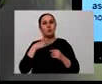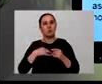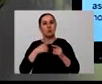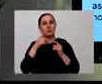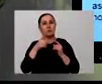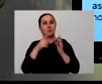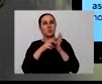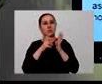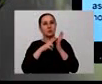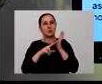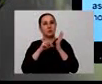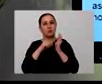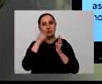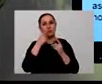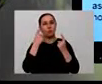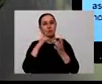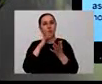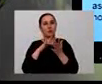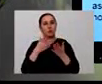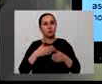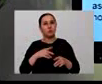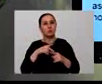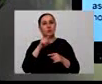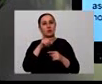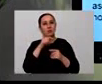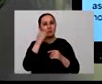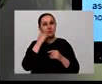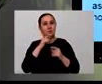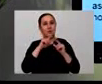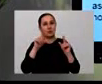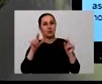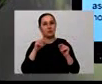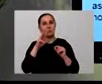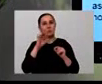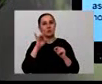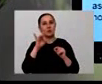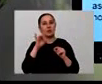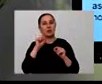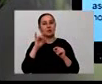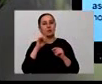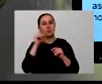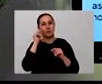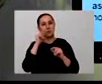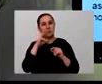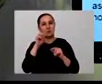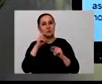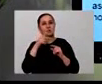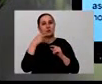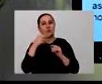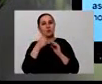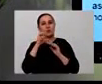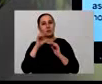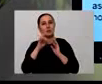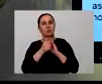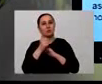1886-yil Buxoro shahrida tug'ildi. Dastlab eski maktabda, keyin Mir Arab madrasasida, 20-asr boshlarida